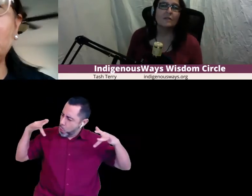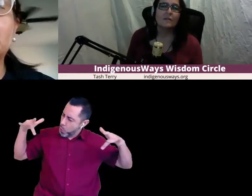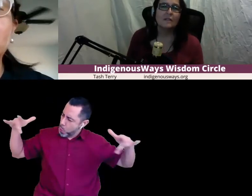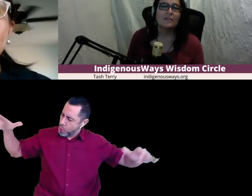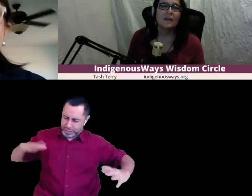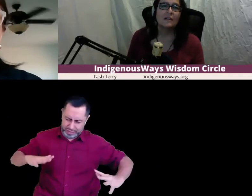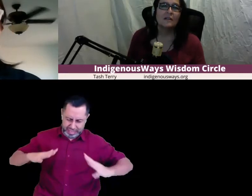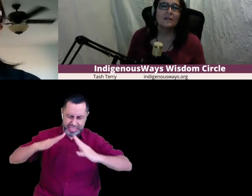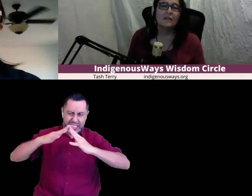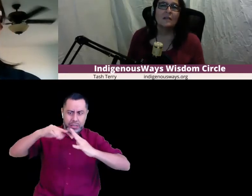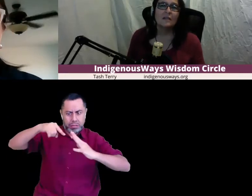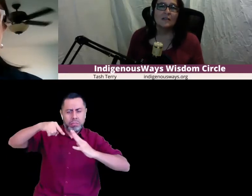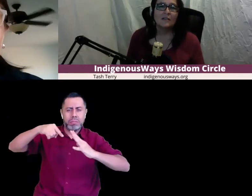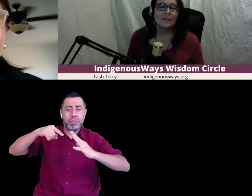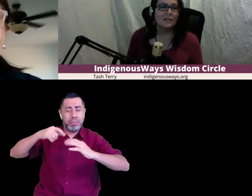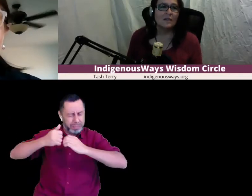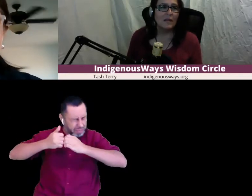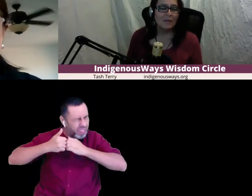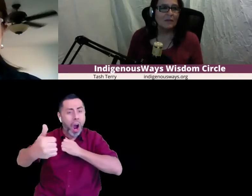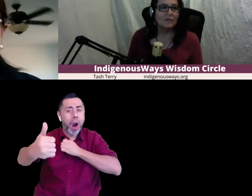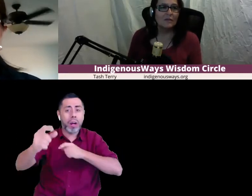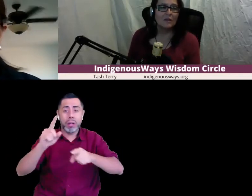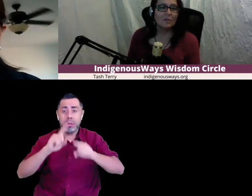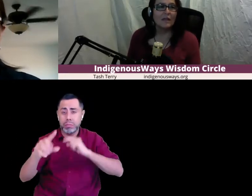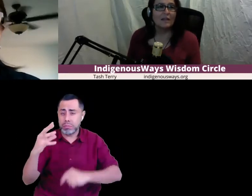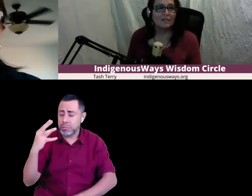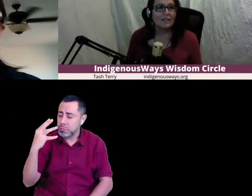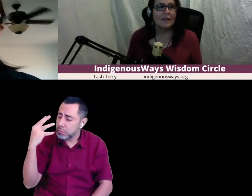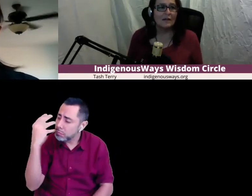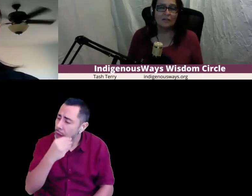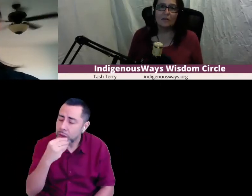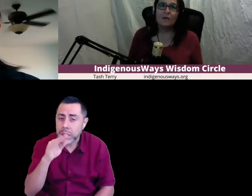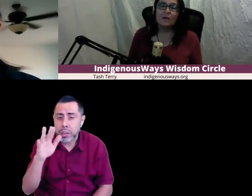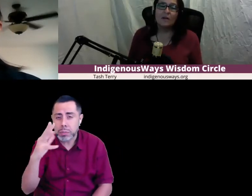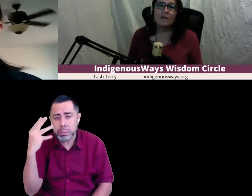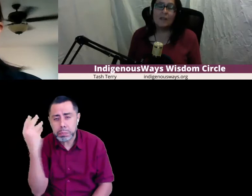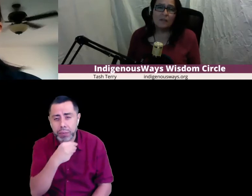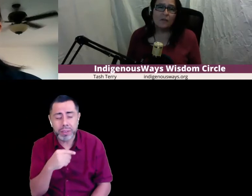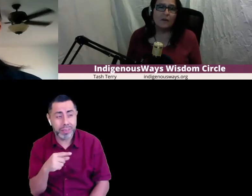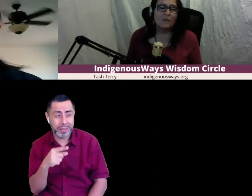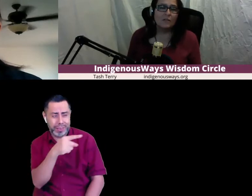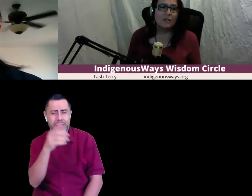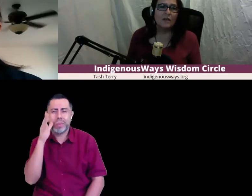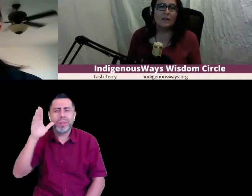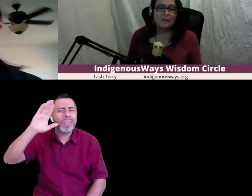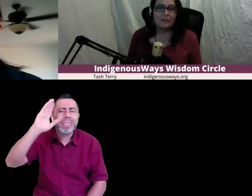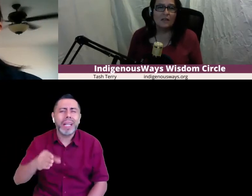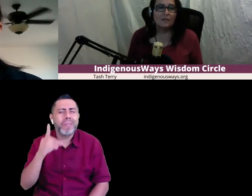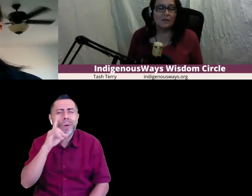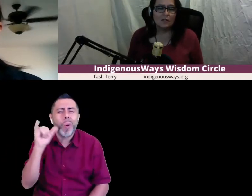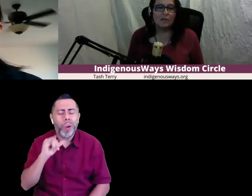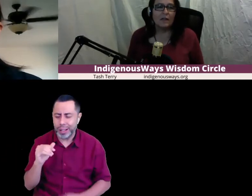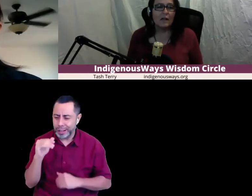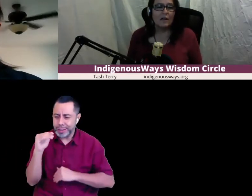special. It's not, it's never, Black Mountain is never going to be like a sellout. So thank you very much, Lynn Dean,